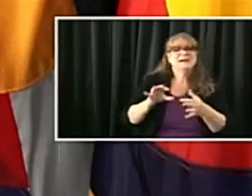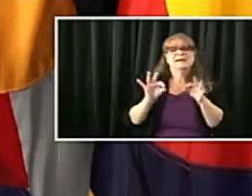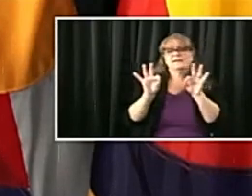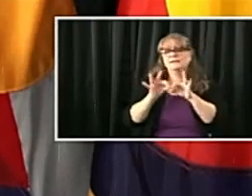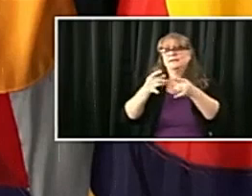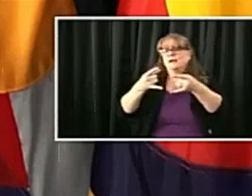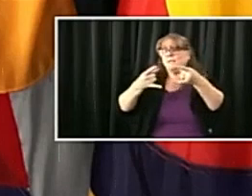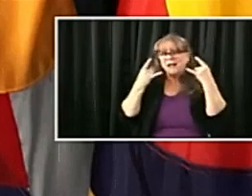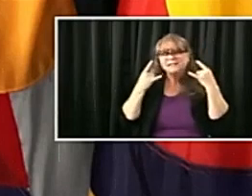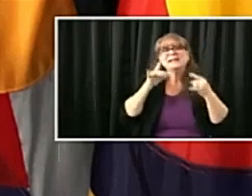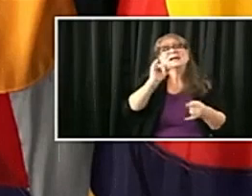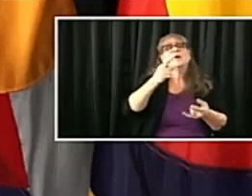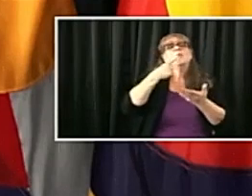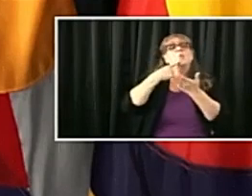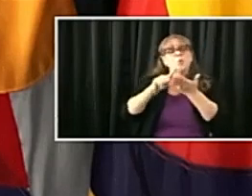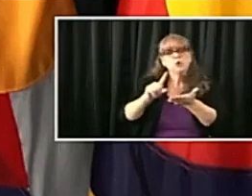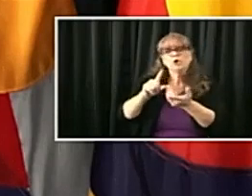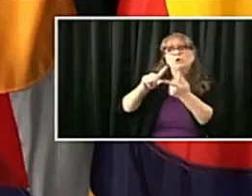transmissible.